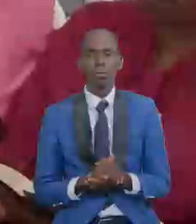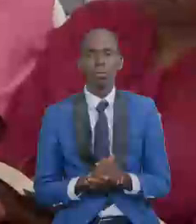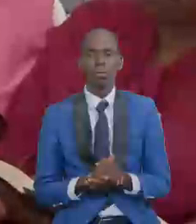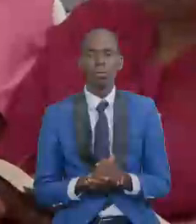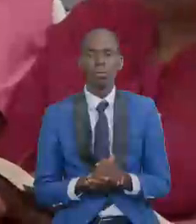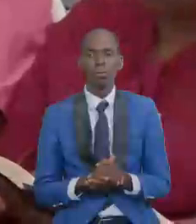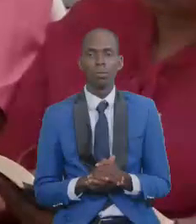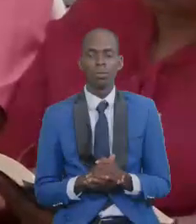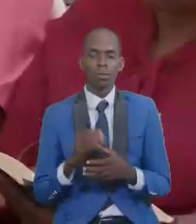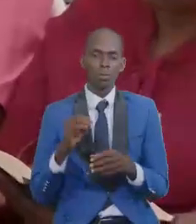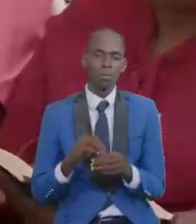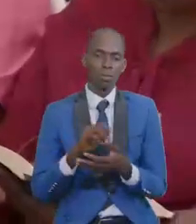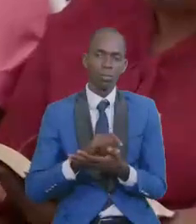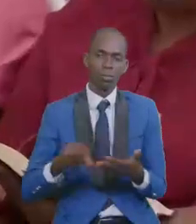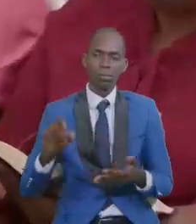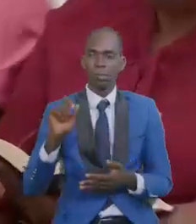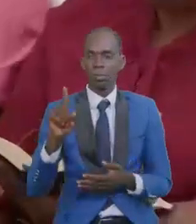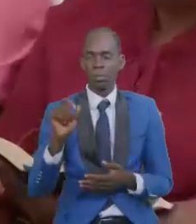In verse 11,